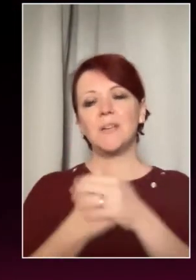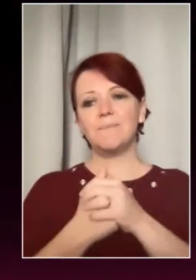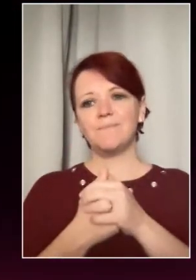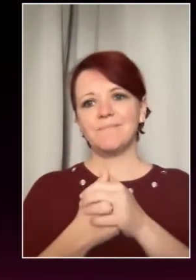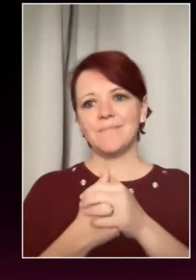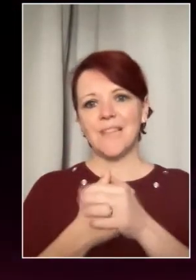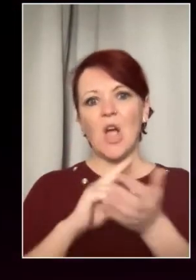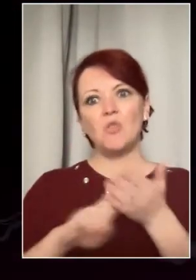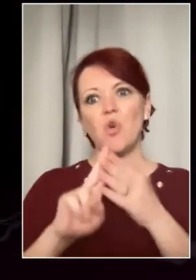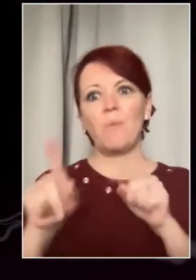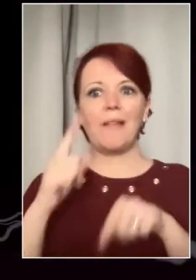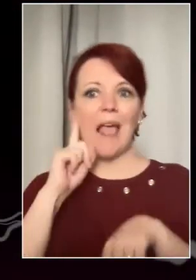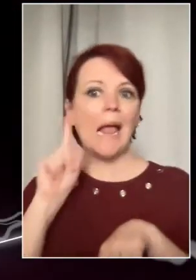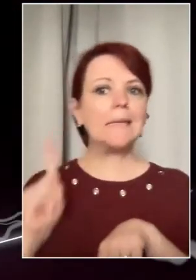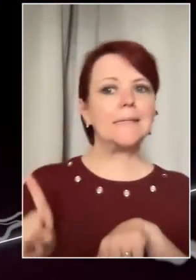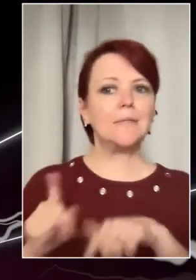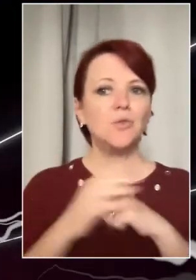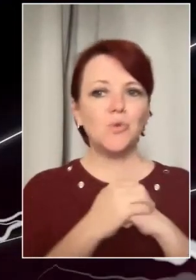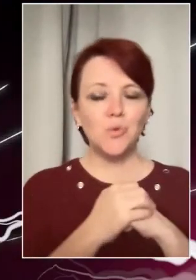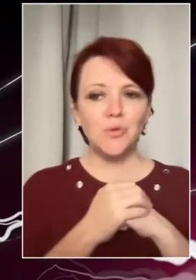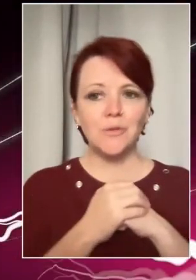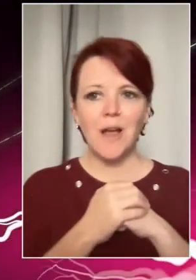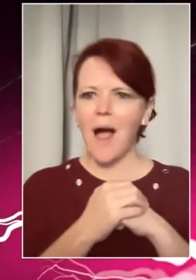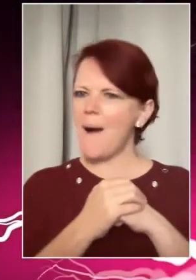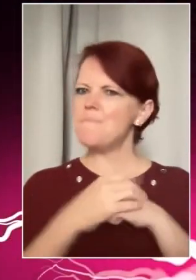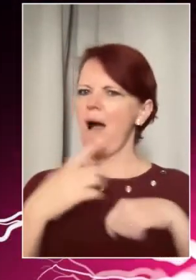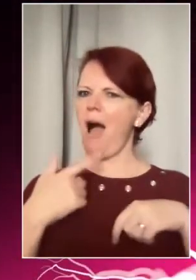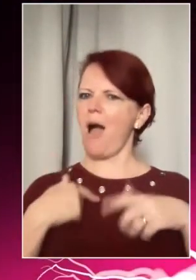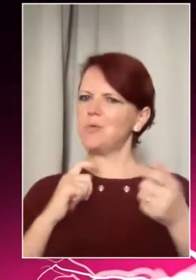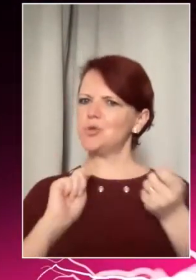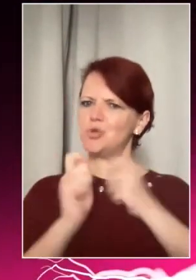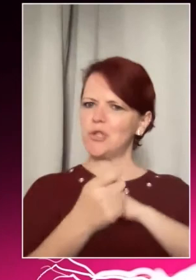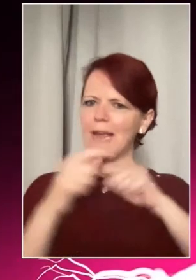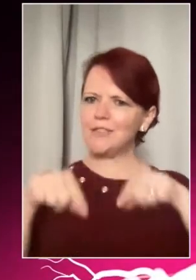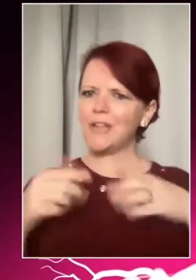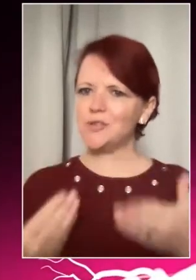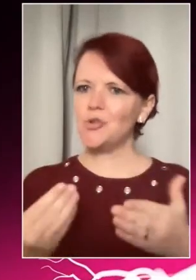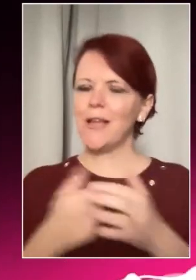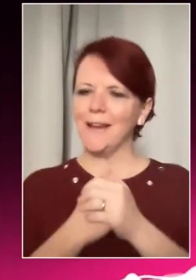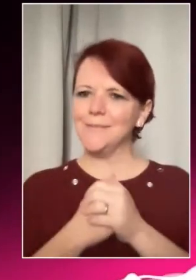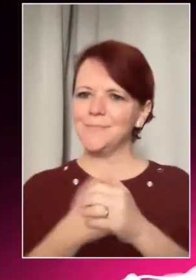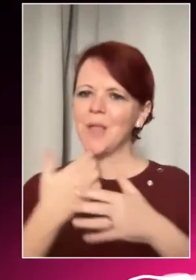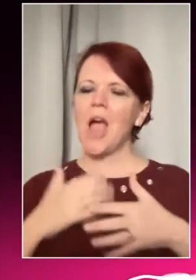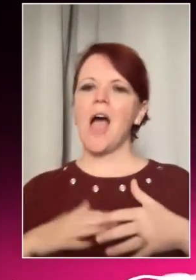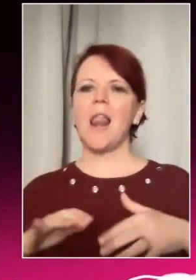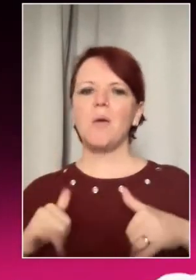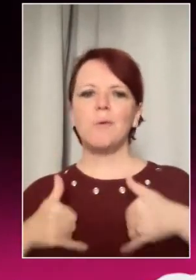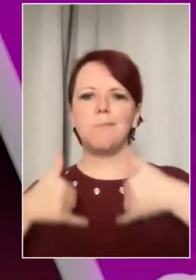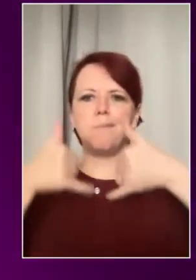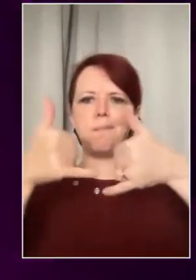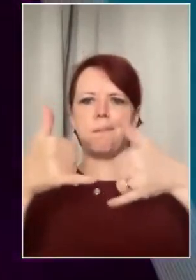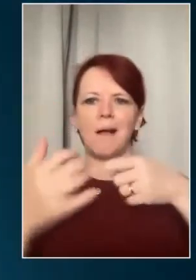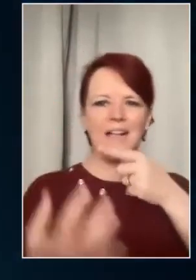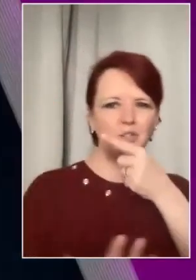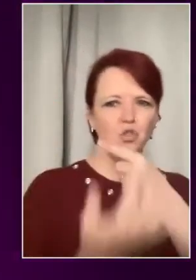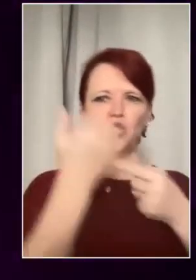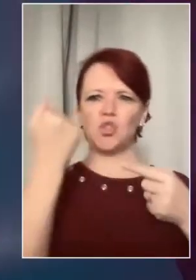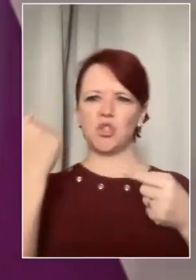Therefore, I'm delighted to rectify this today as I present the Royal Air Force Apprenticeship Champion